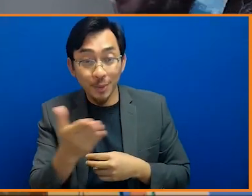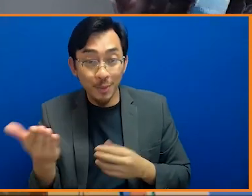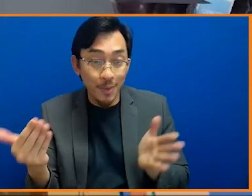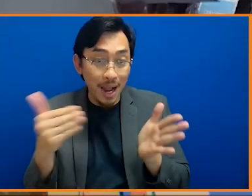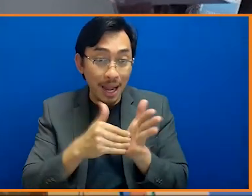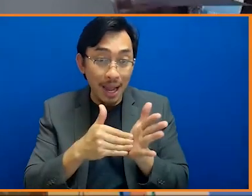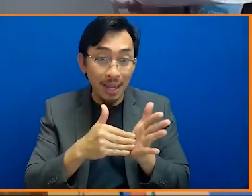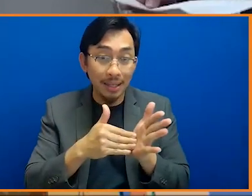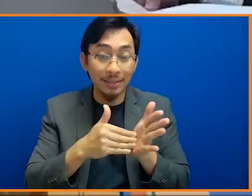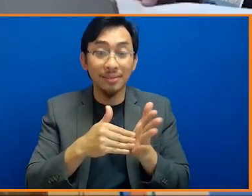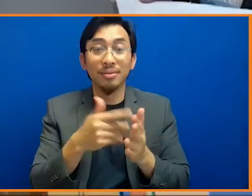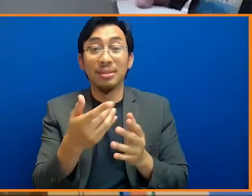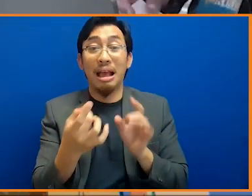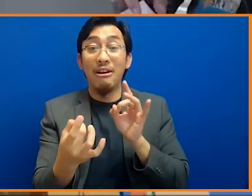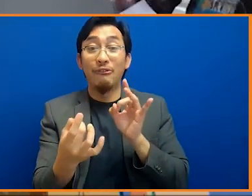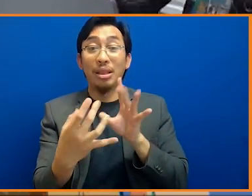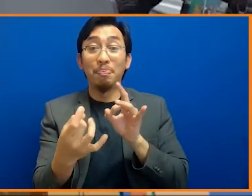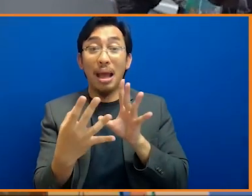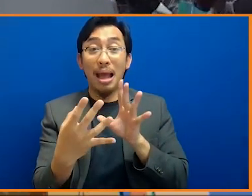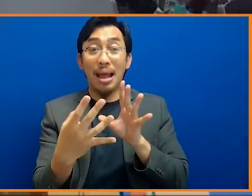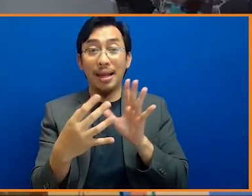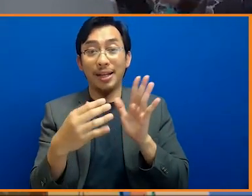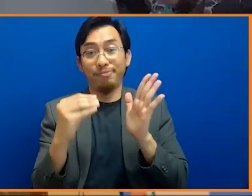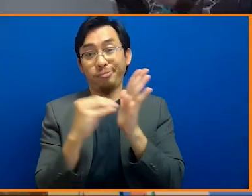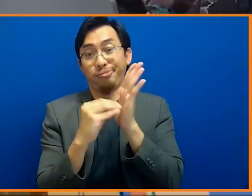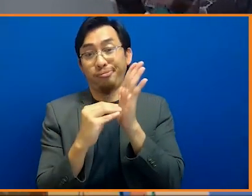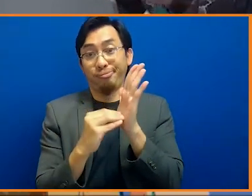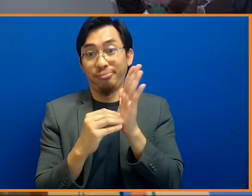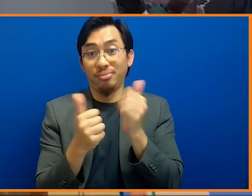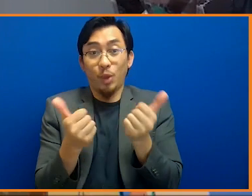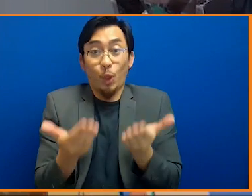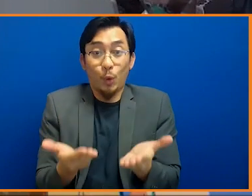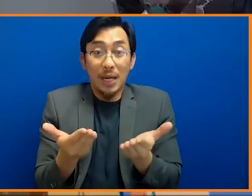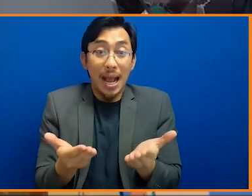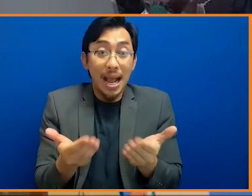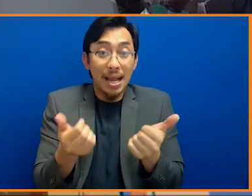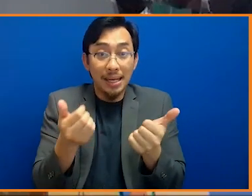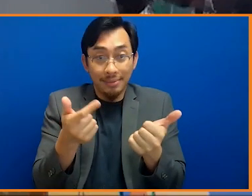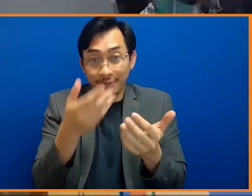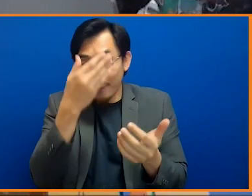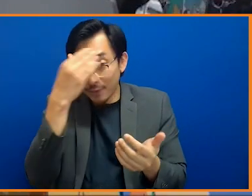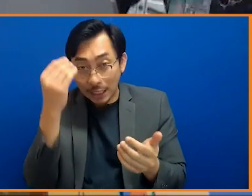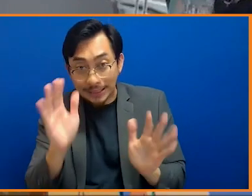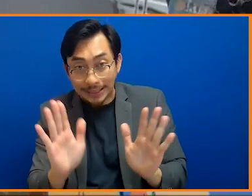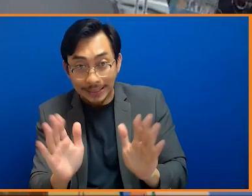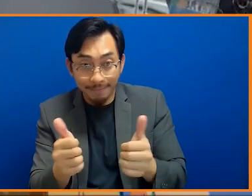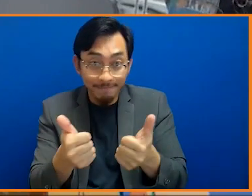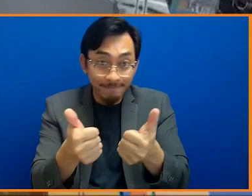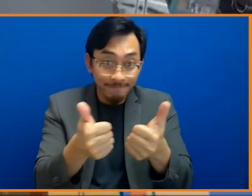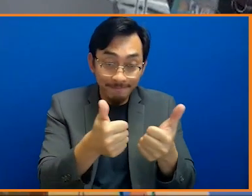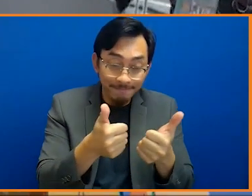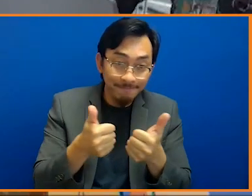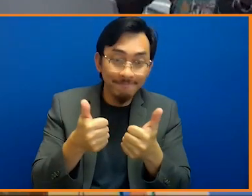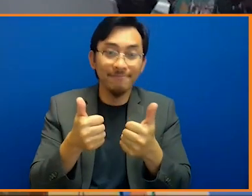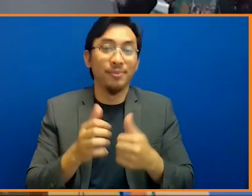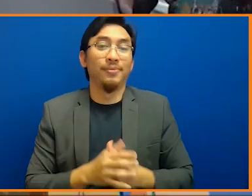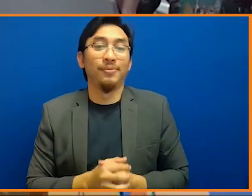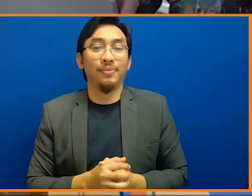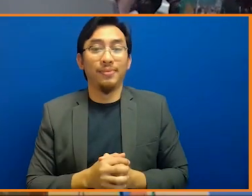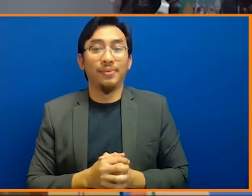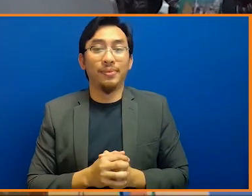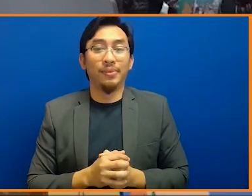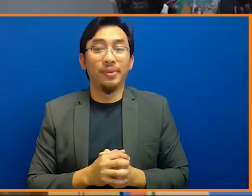again, and please fill in the feedback link for today.